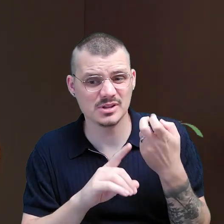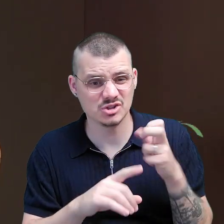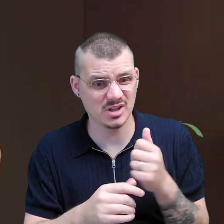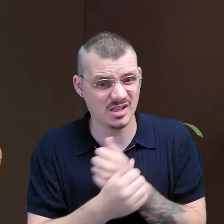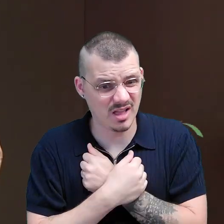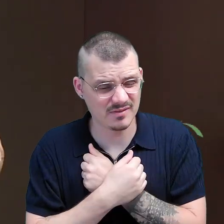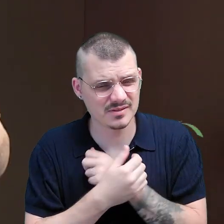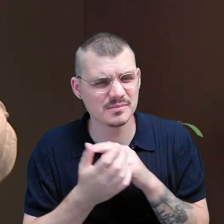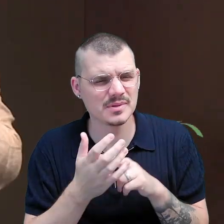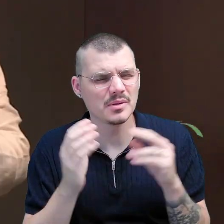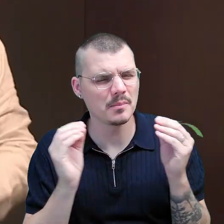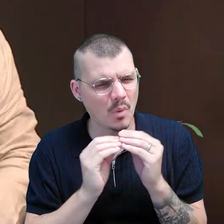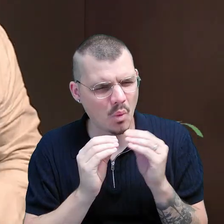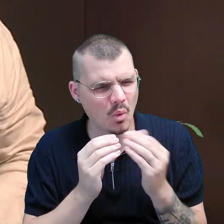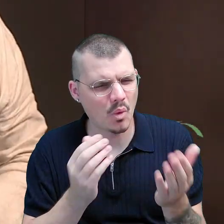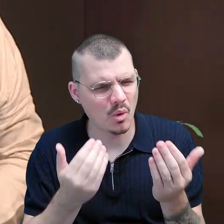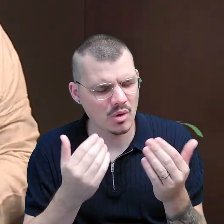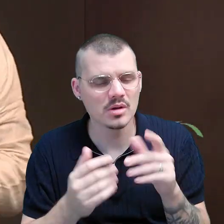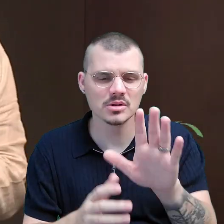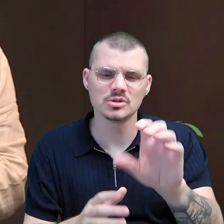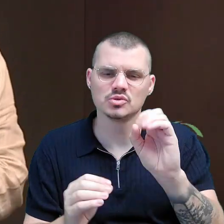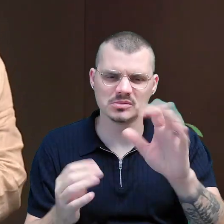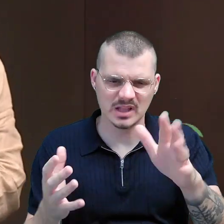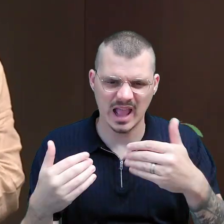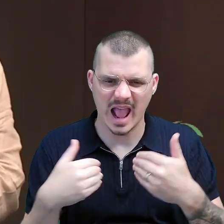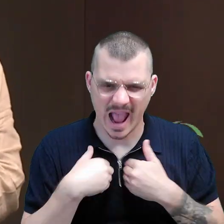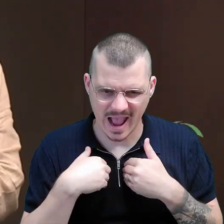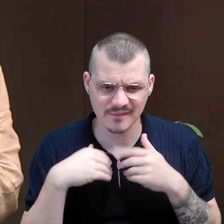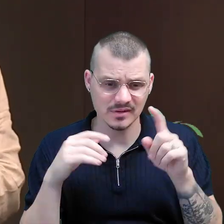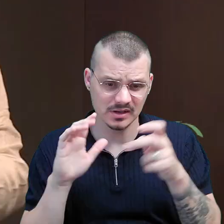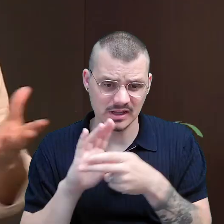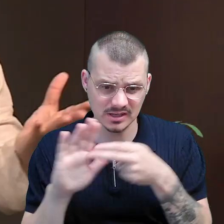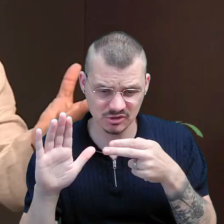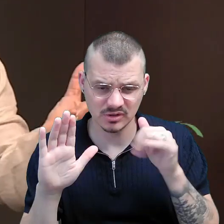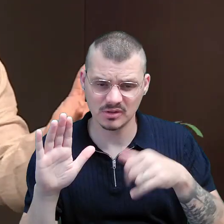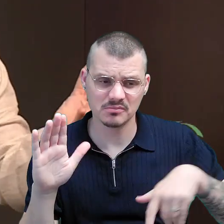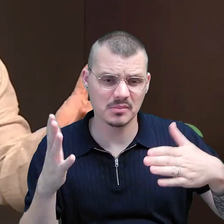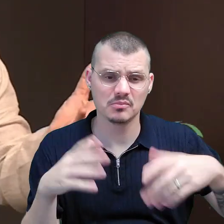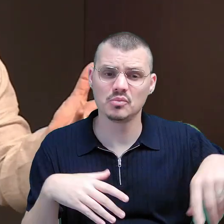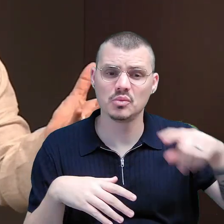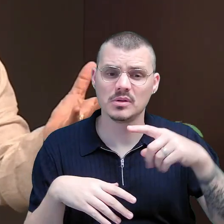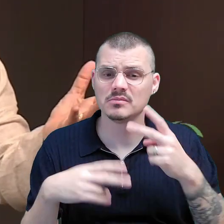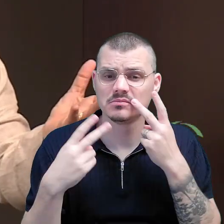there's probably more to it. Now, is there a condition that we've pondered